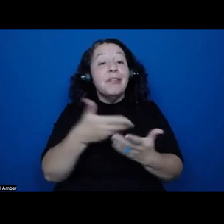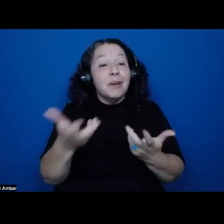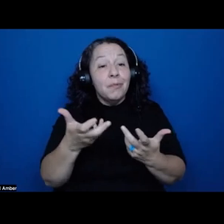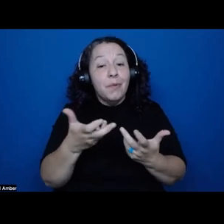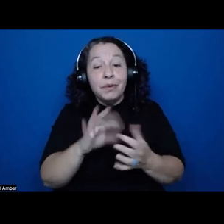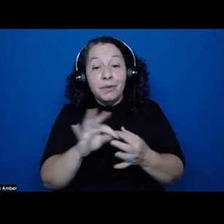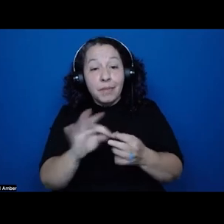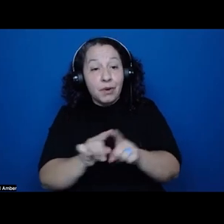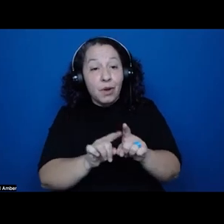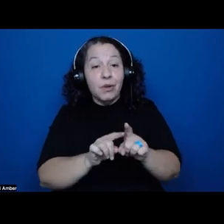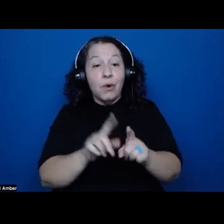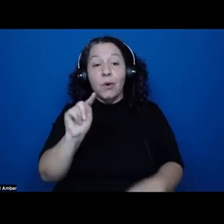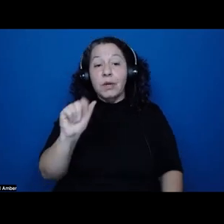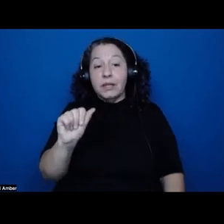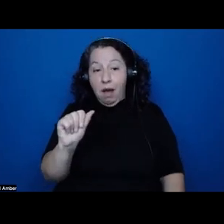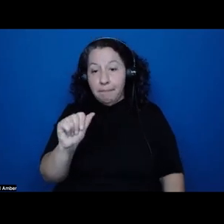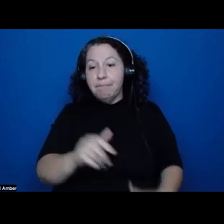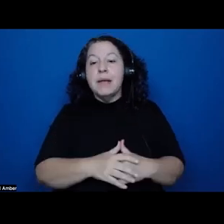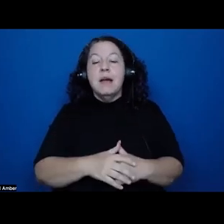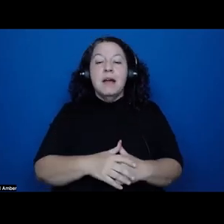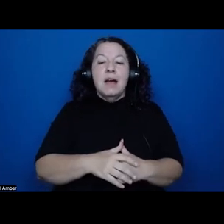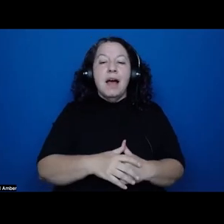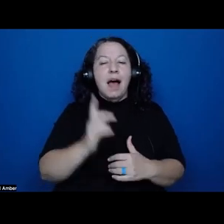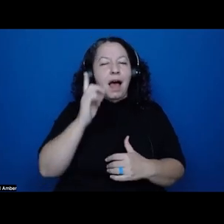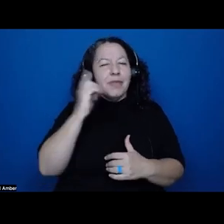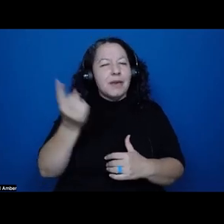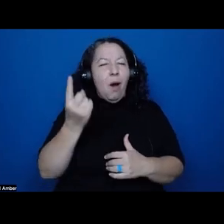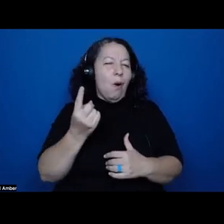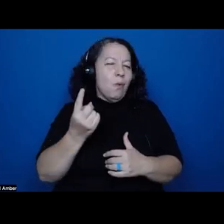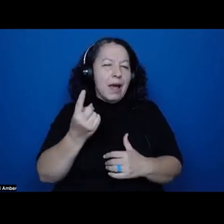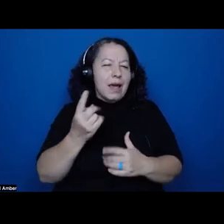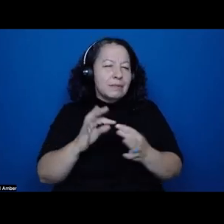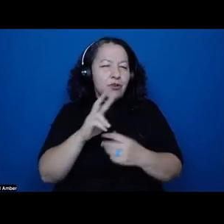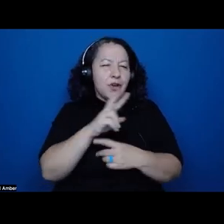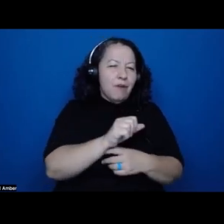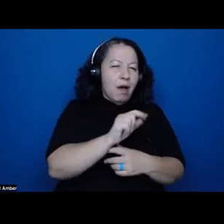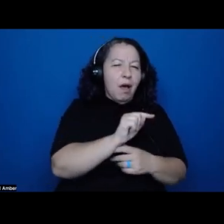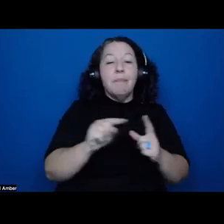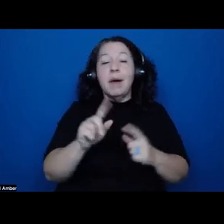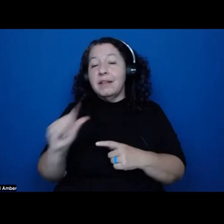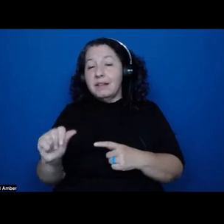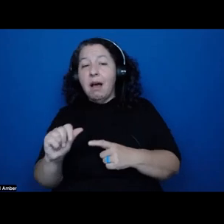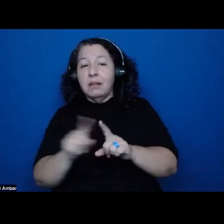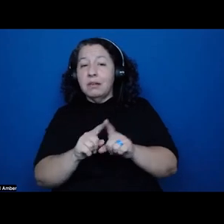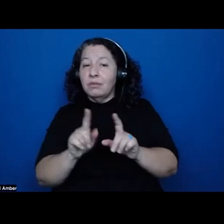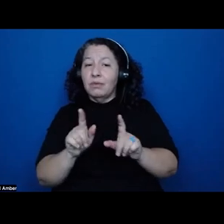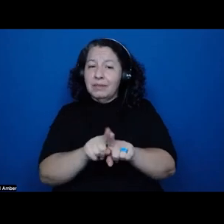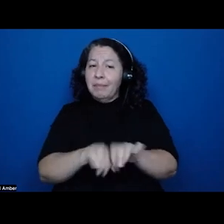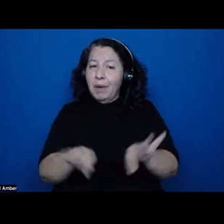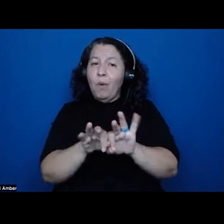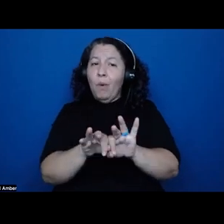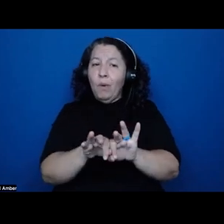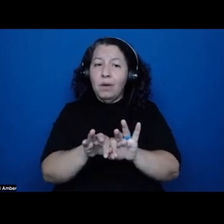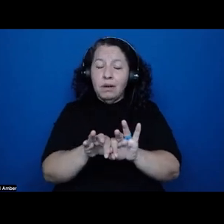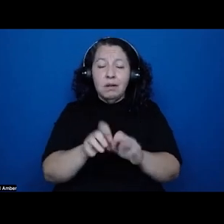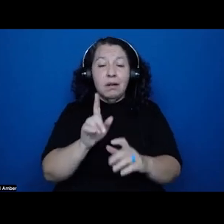is ta. And so I think I always talk about the va, but the ta is just as important. And what's also really